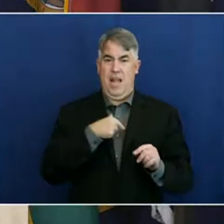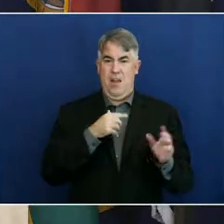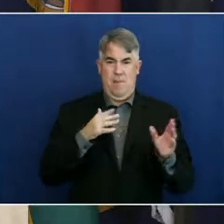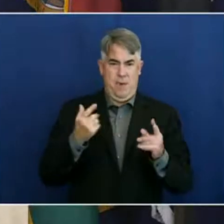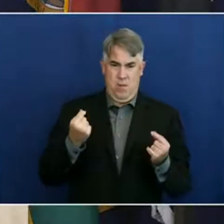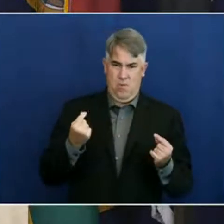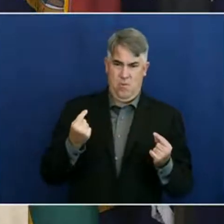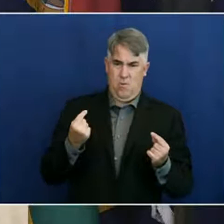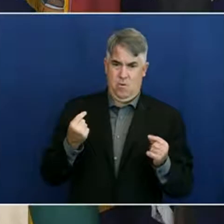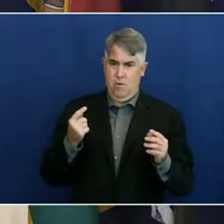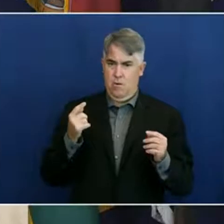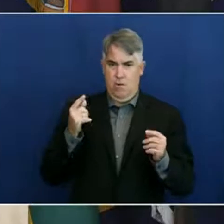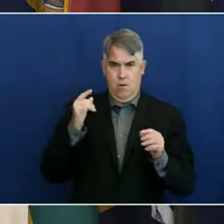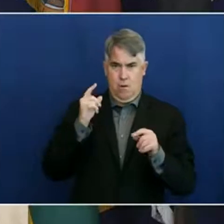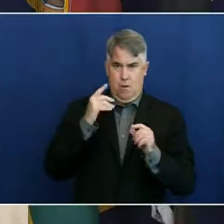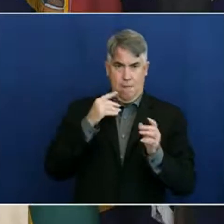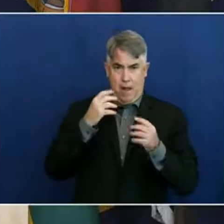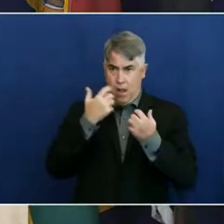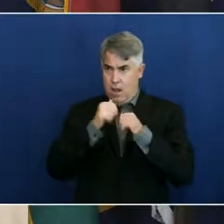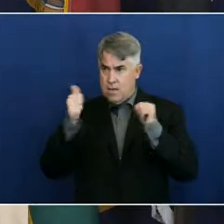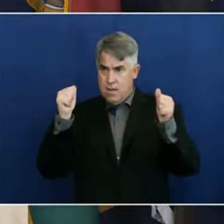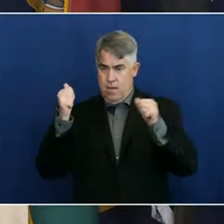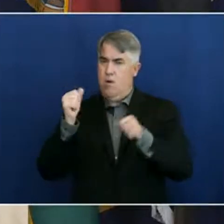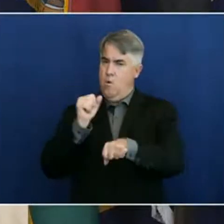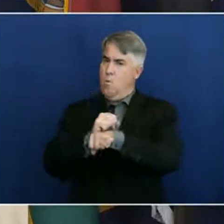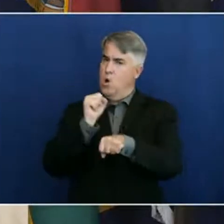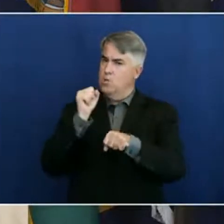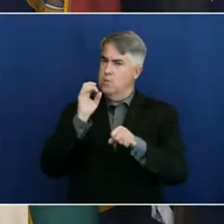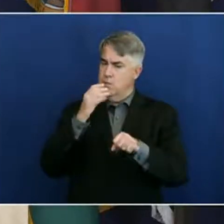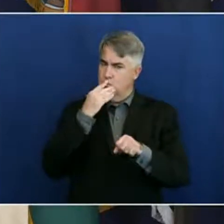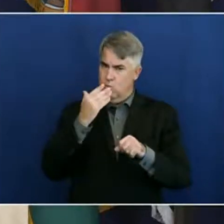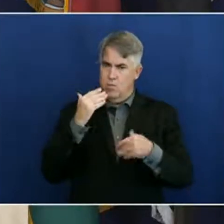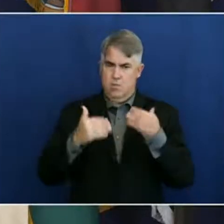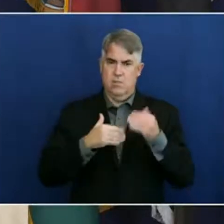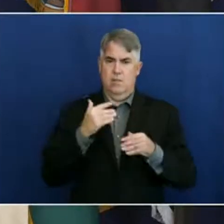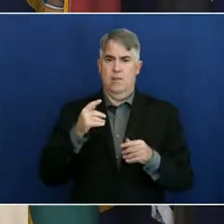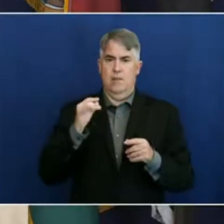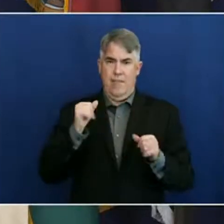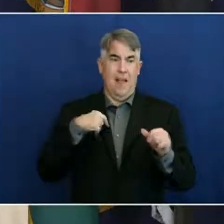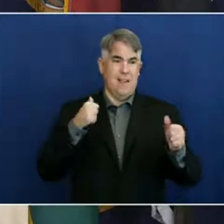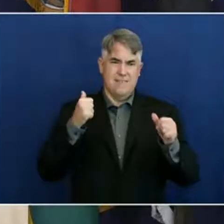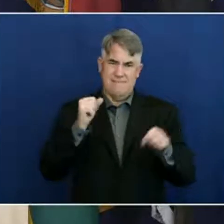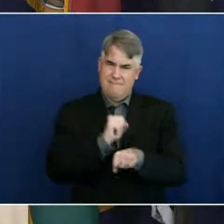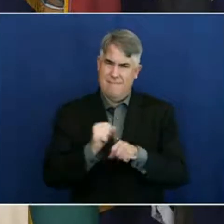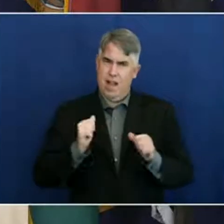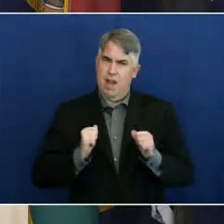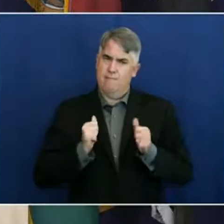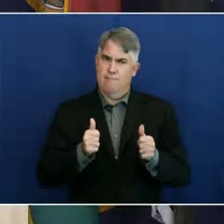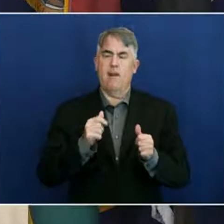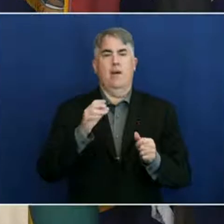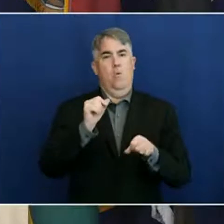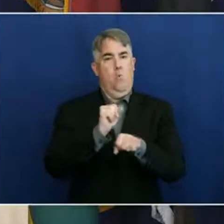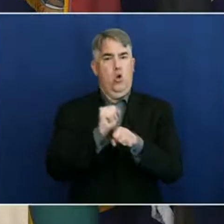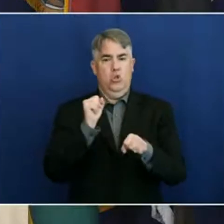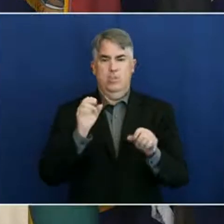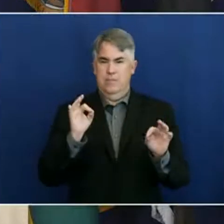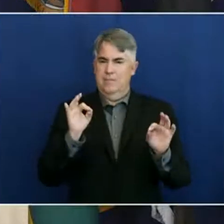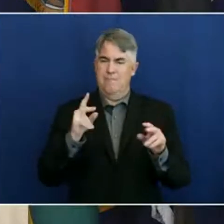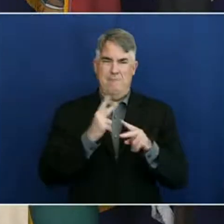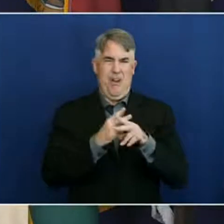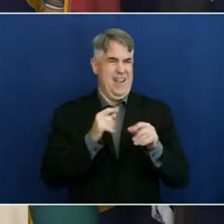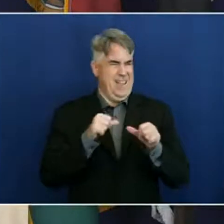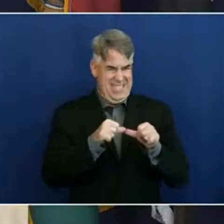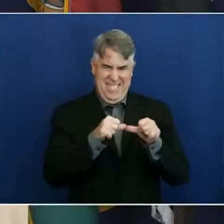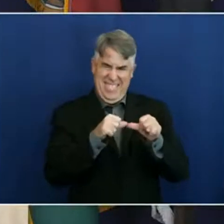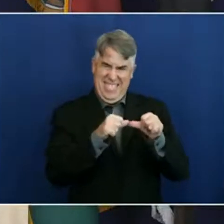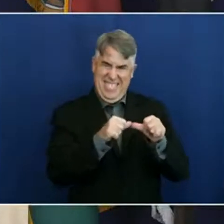so we're going to continue to ensure that we are focused in getting our communities out to get the vaccine. And it's also important